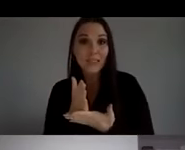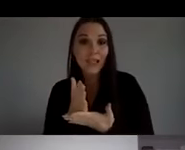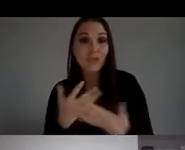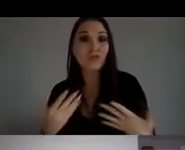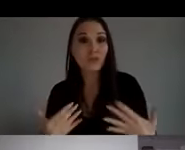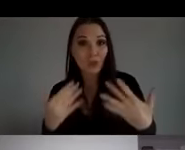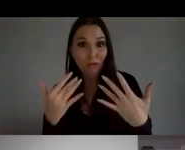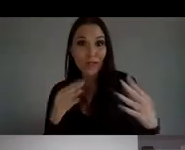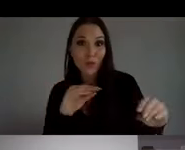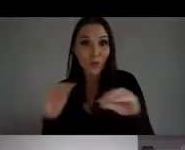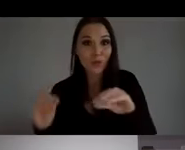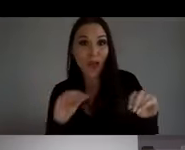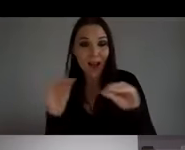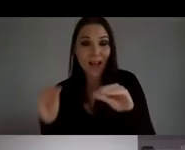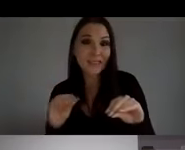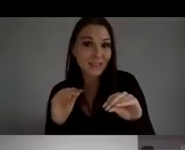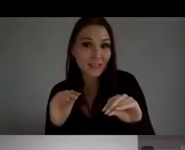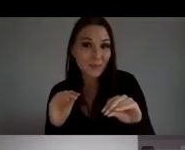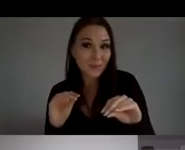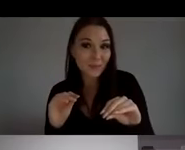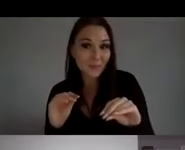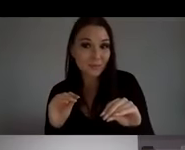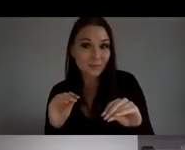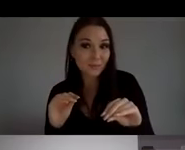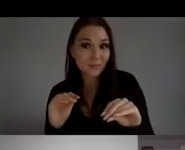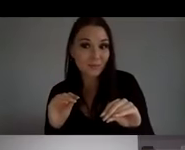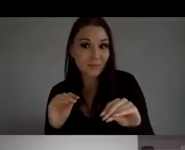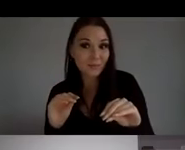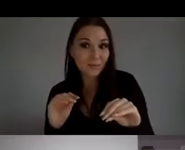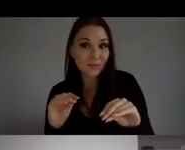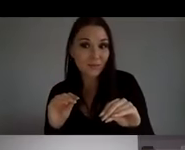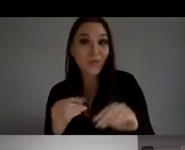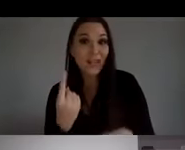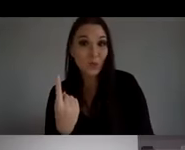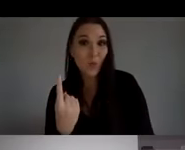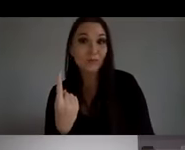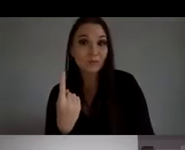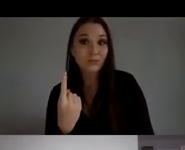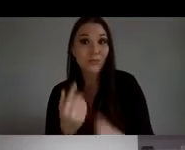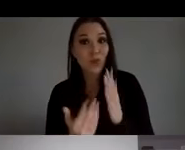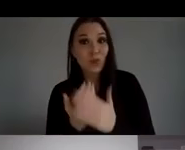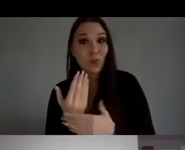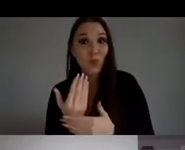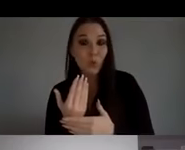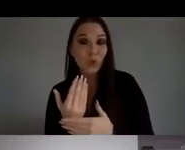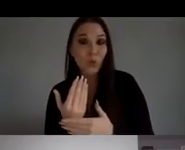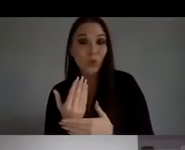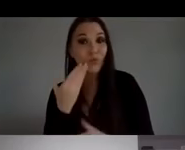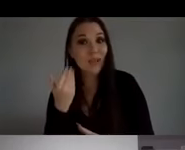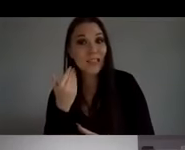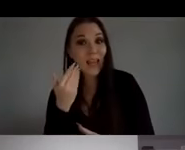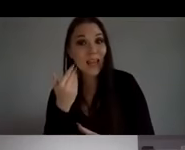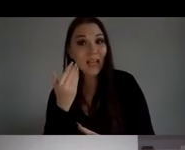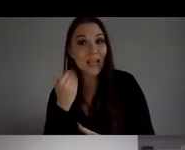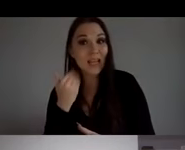if you train it with a GAN. So that's one of the use cases. And more recently, another